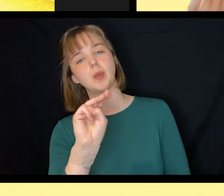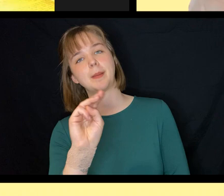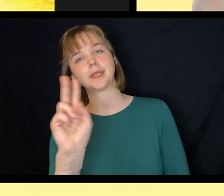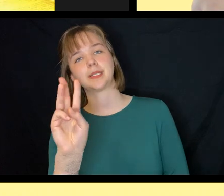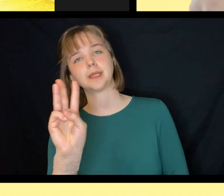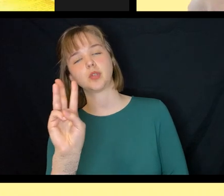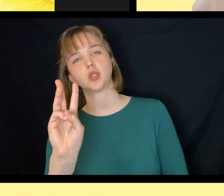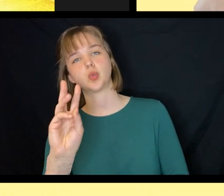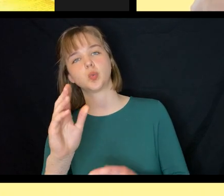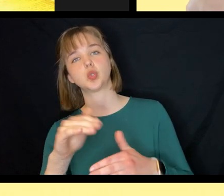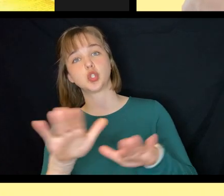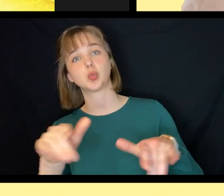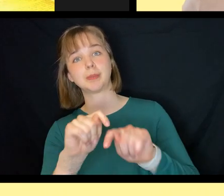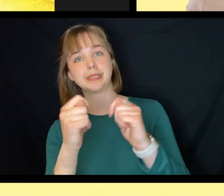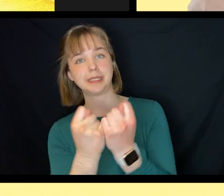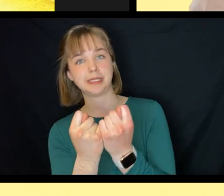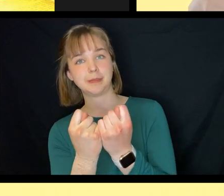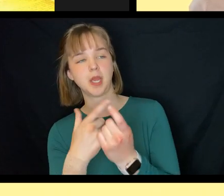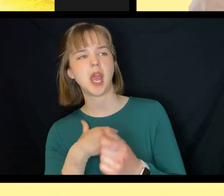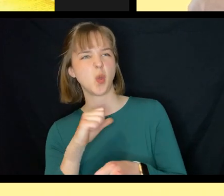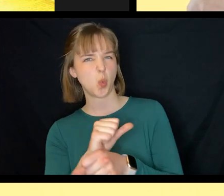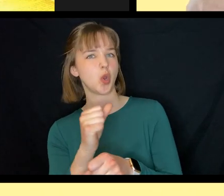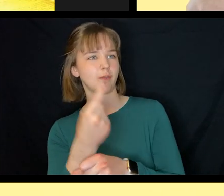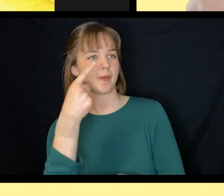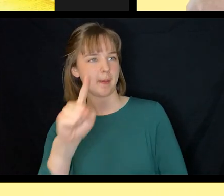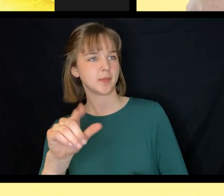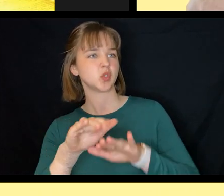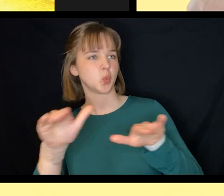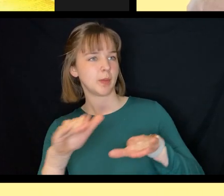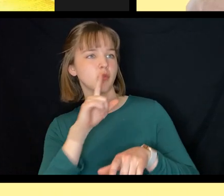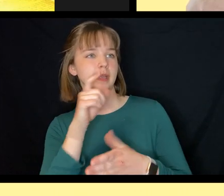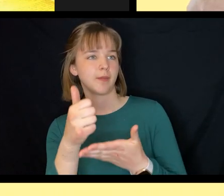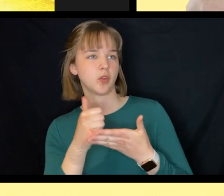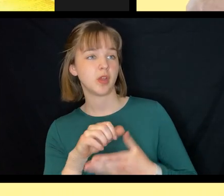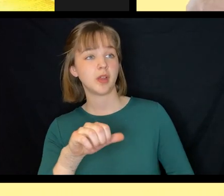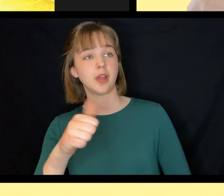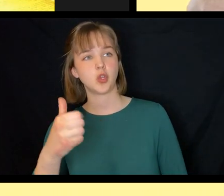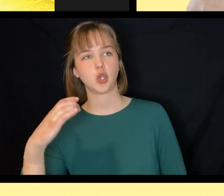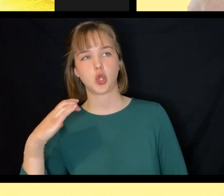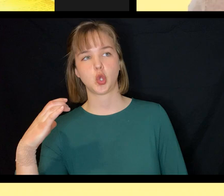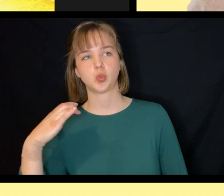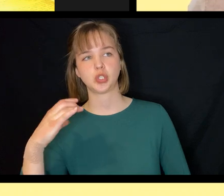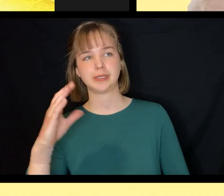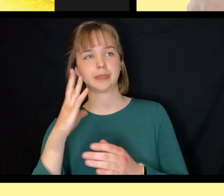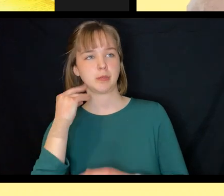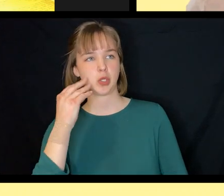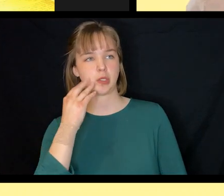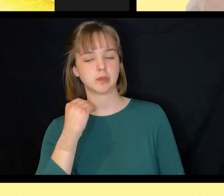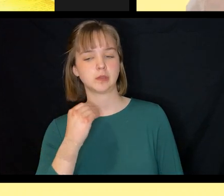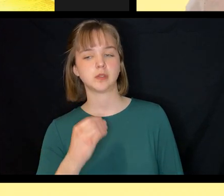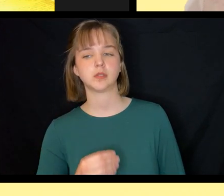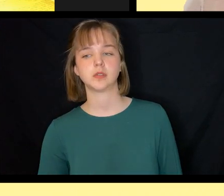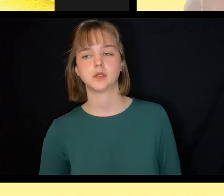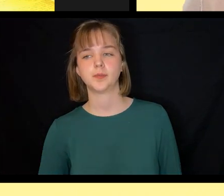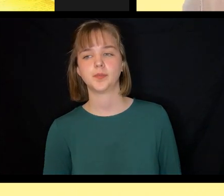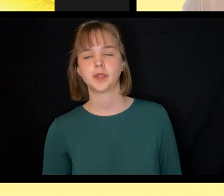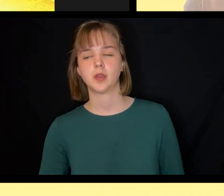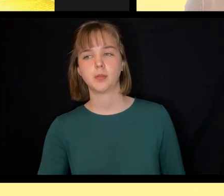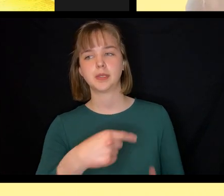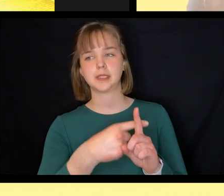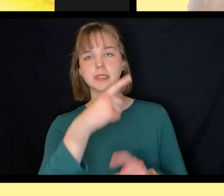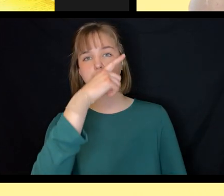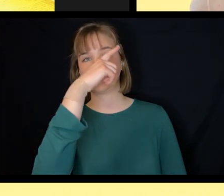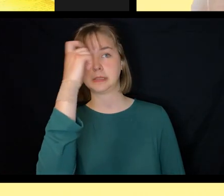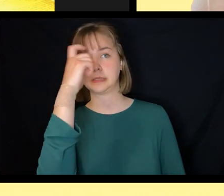the UMW swim team because I worked there and I swam with them and as well as coached with them. And then the